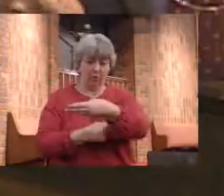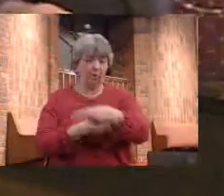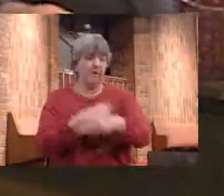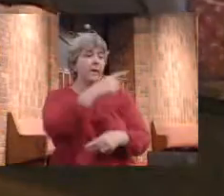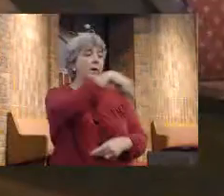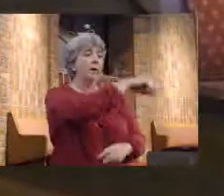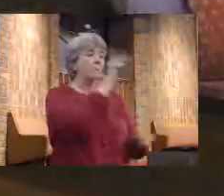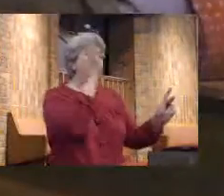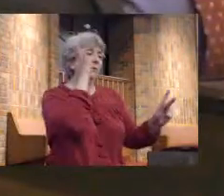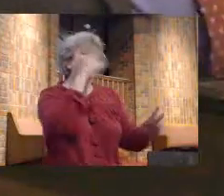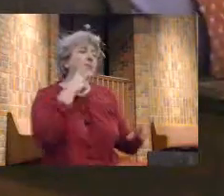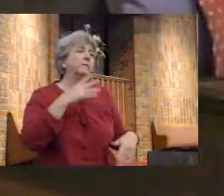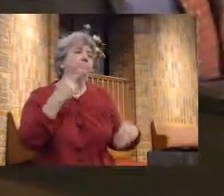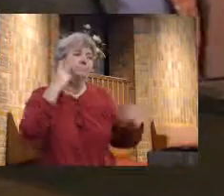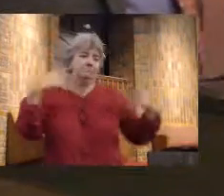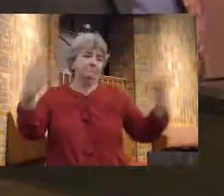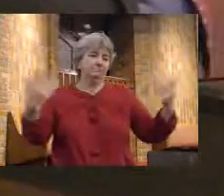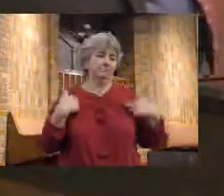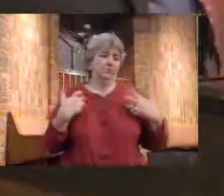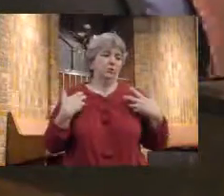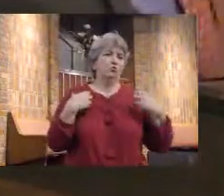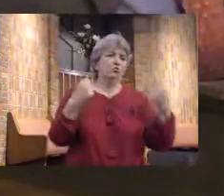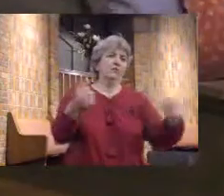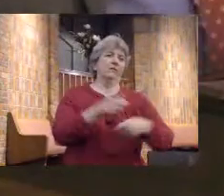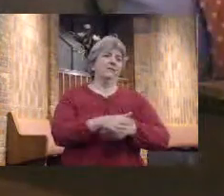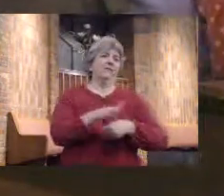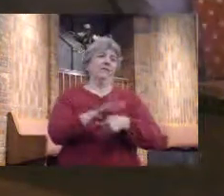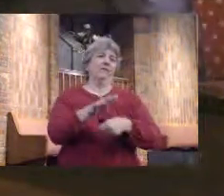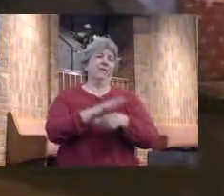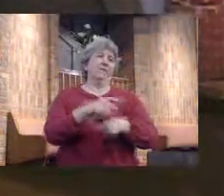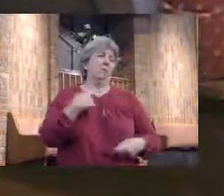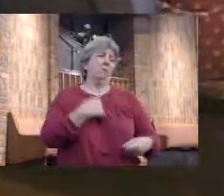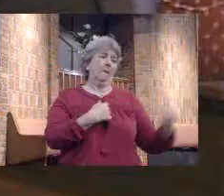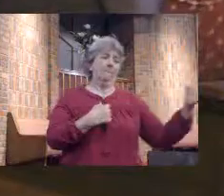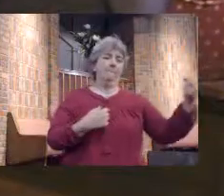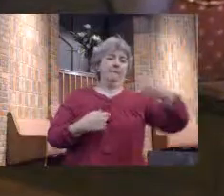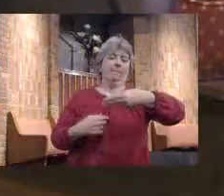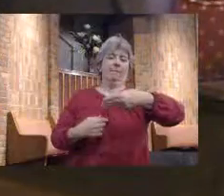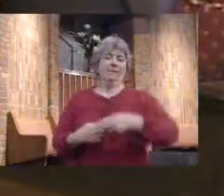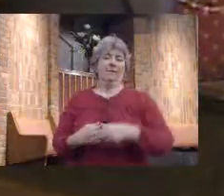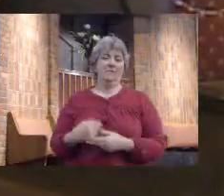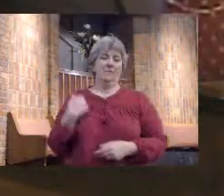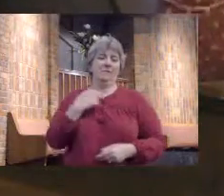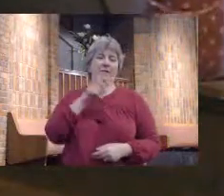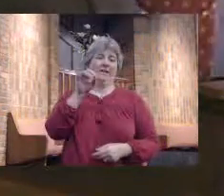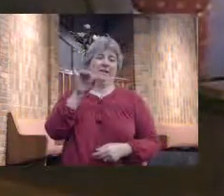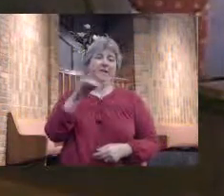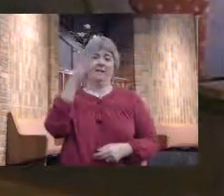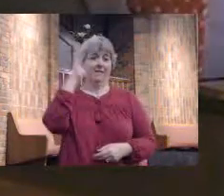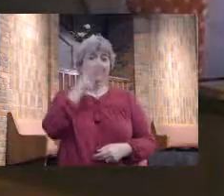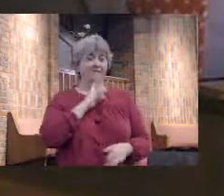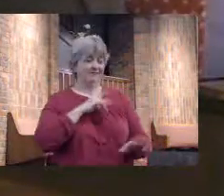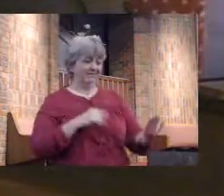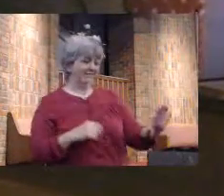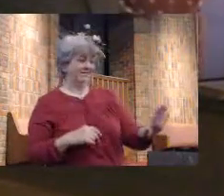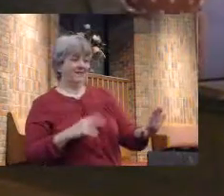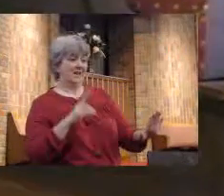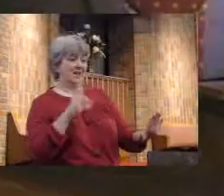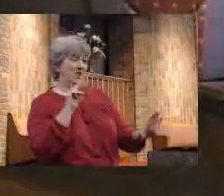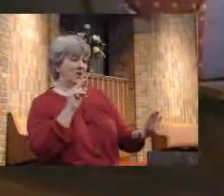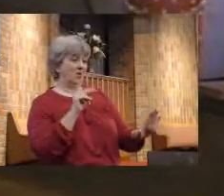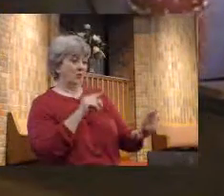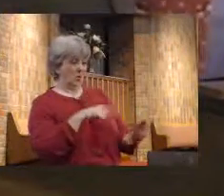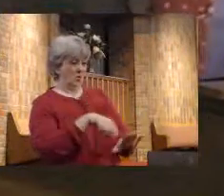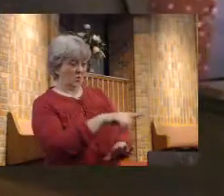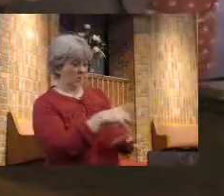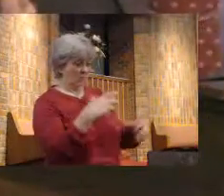will say, 'See, we have defeated them by our own hand.'" And God says, "I want you to know that it is